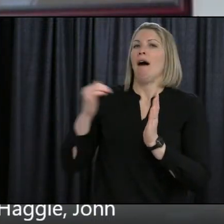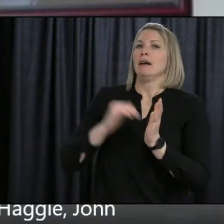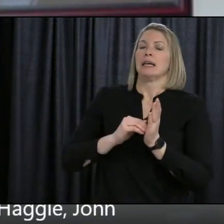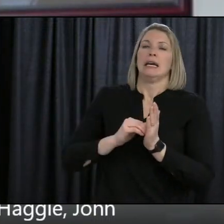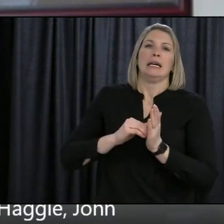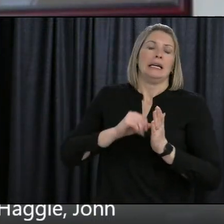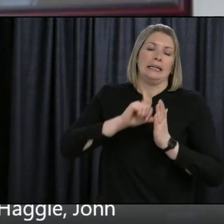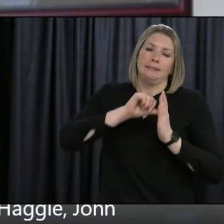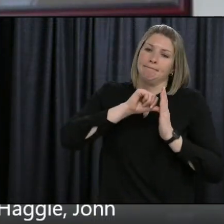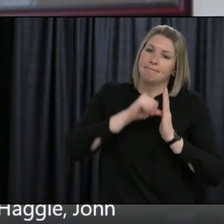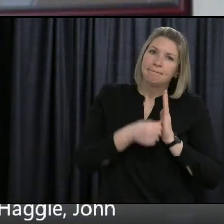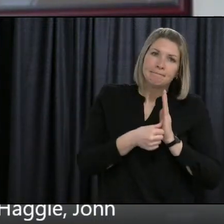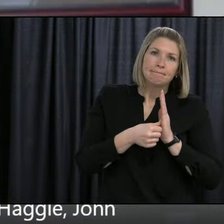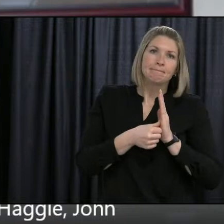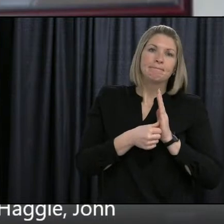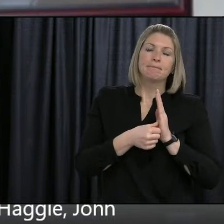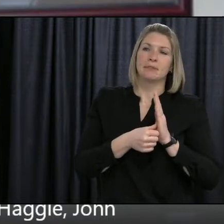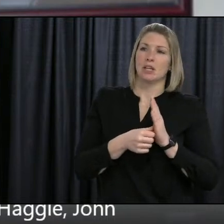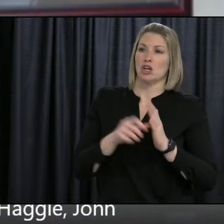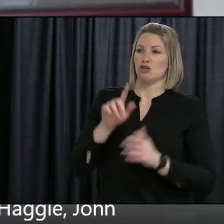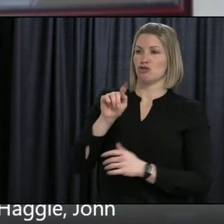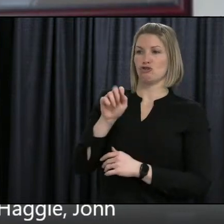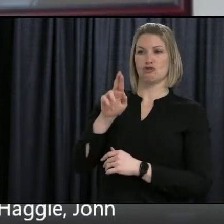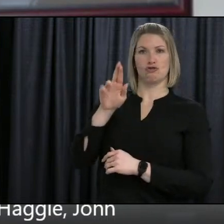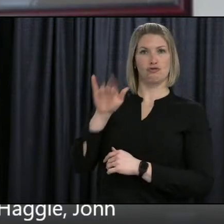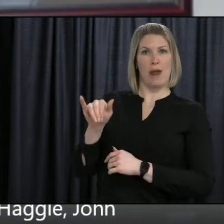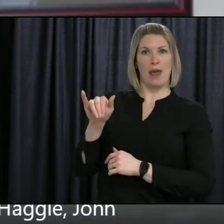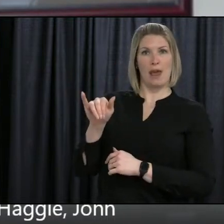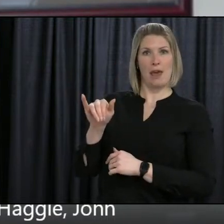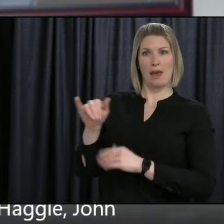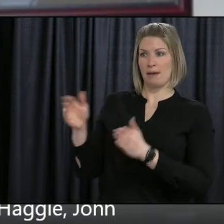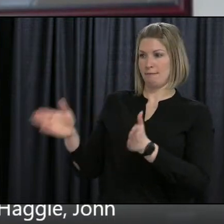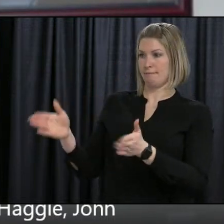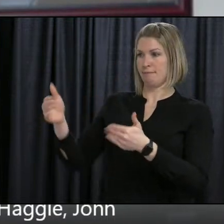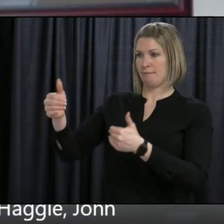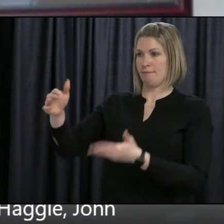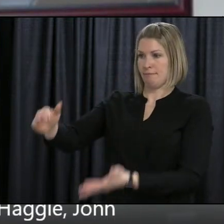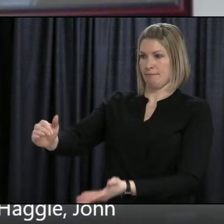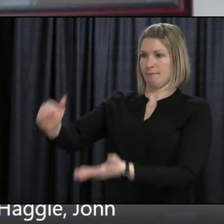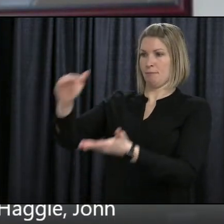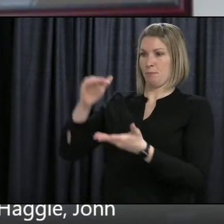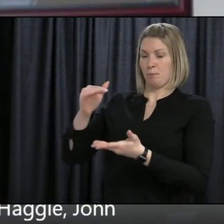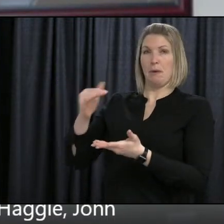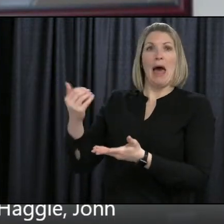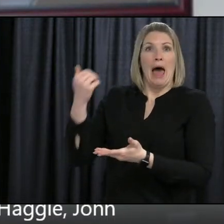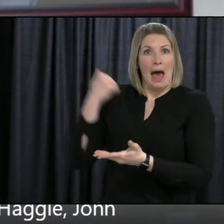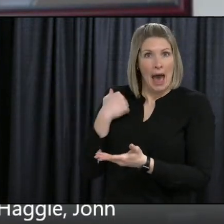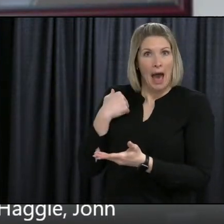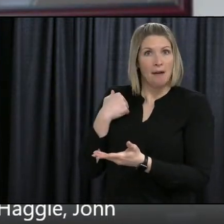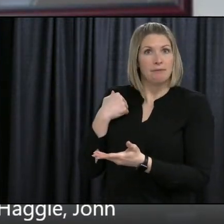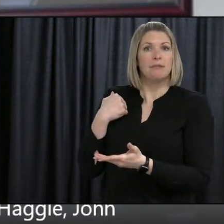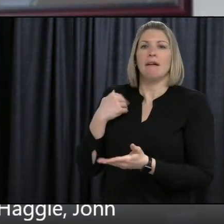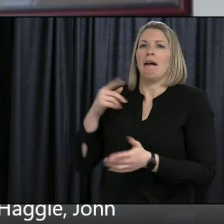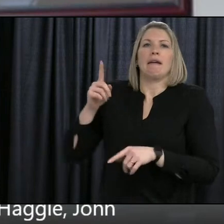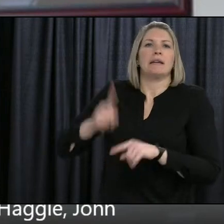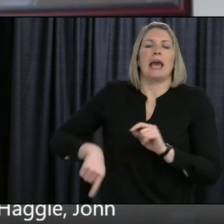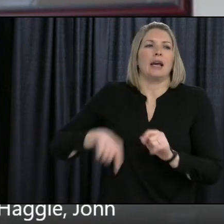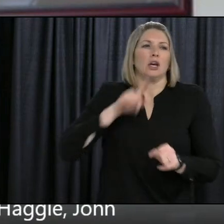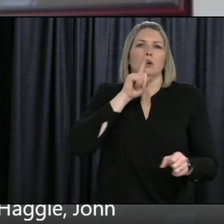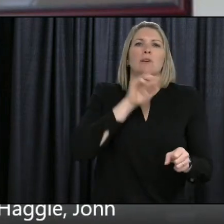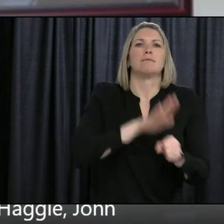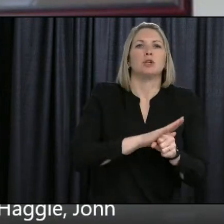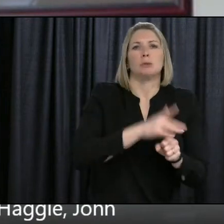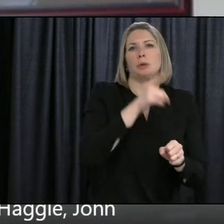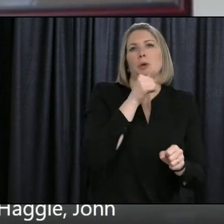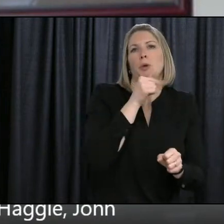see the whites of the eyes of these vaccine trades, it's really very difficult for me to give any kind of firm commitment, because if I did